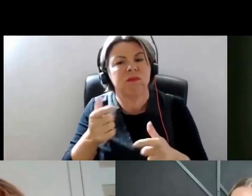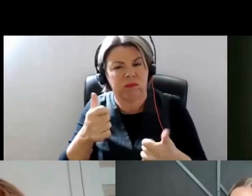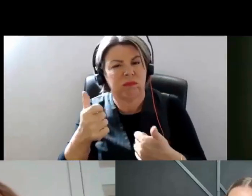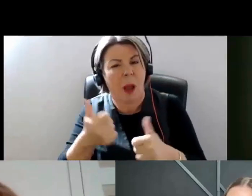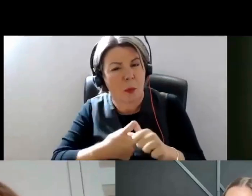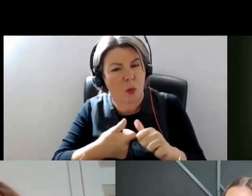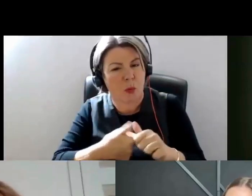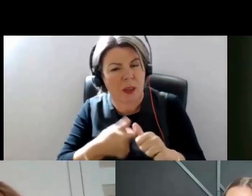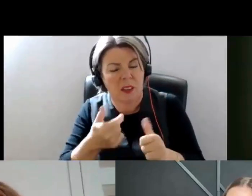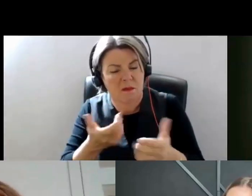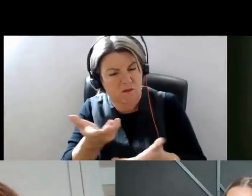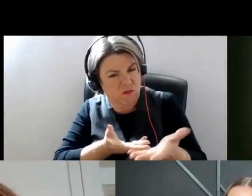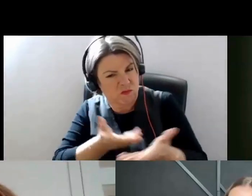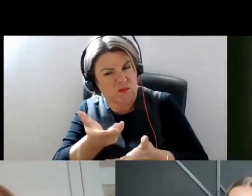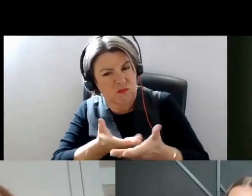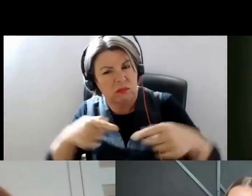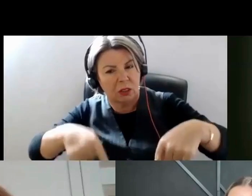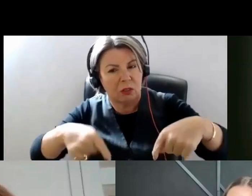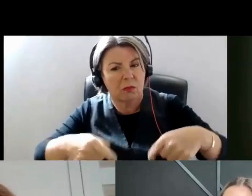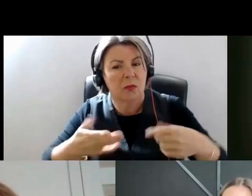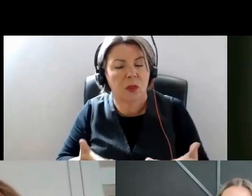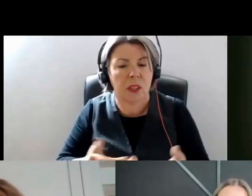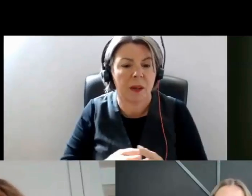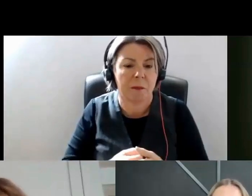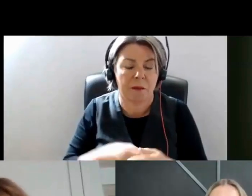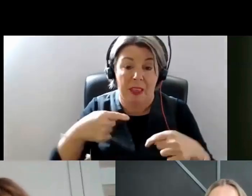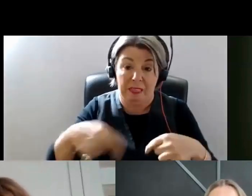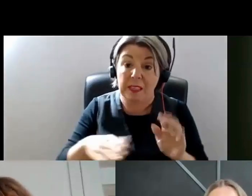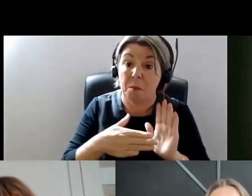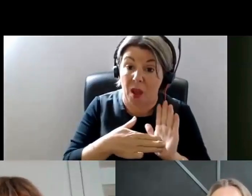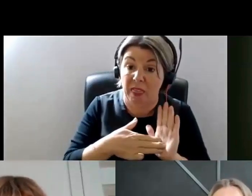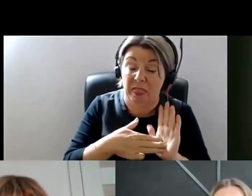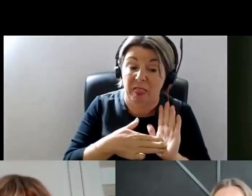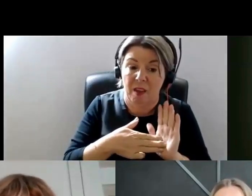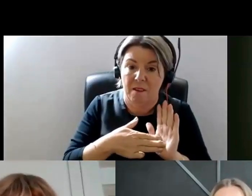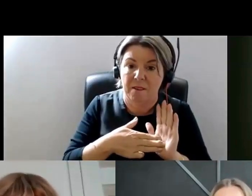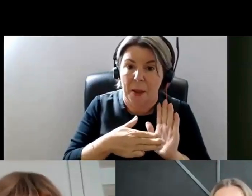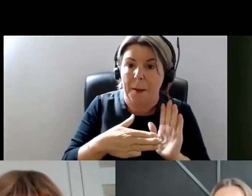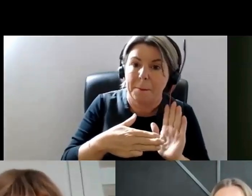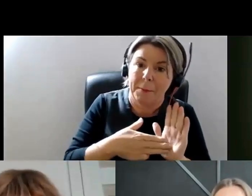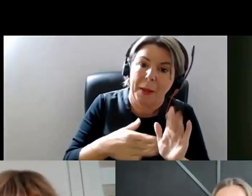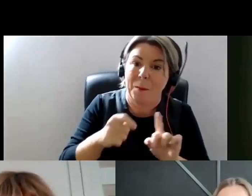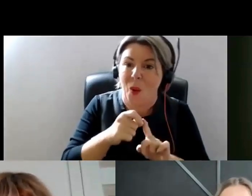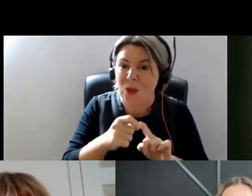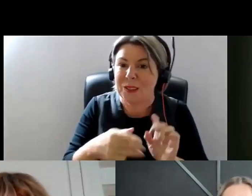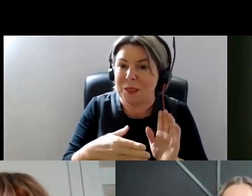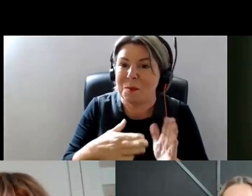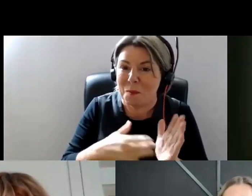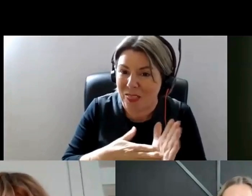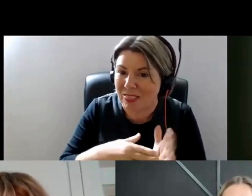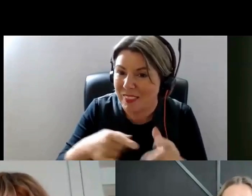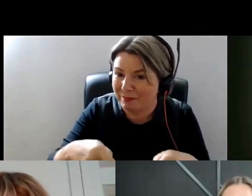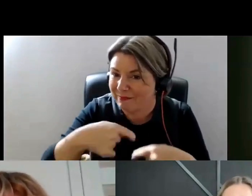to discuss in this month of Menopause Month.